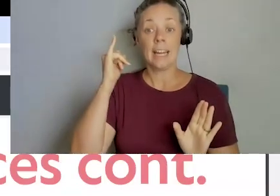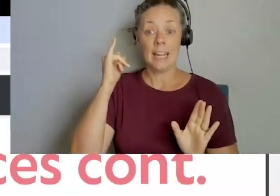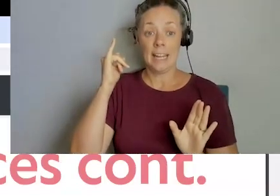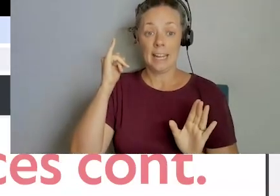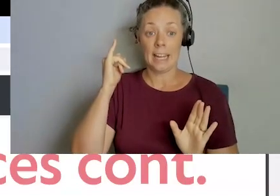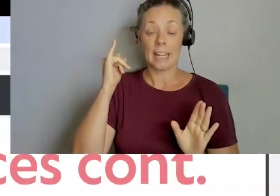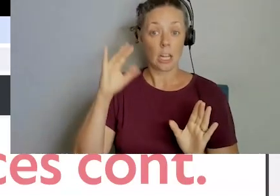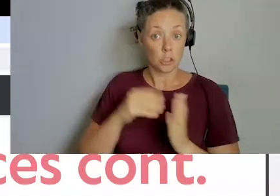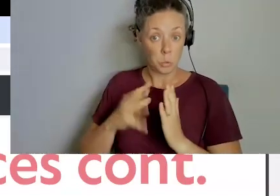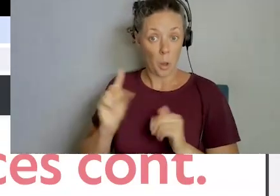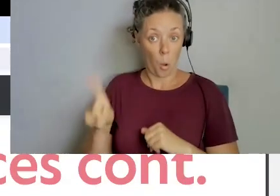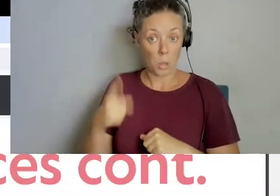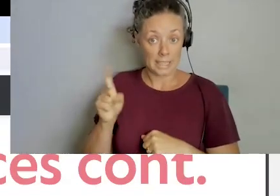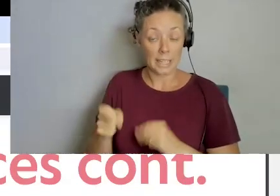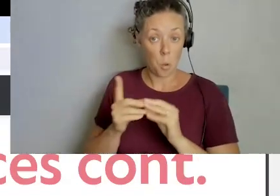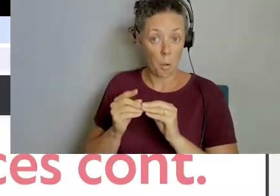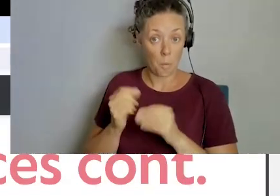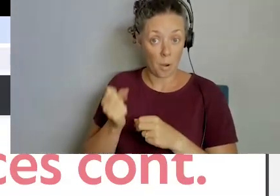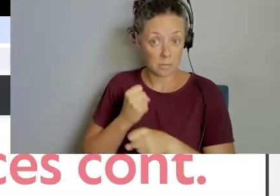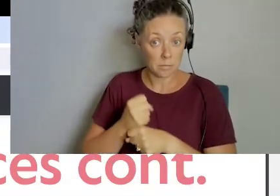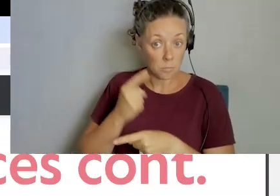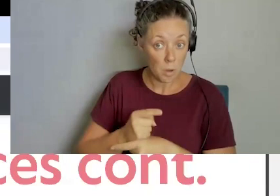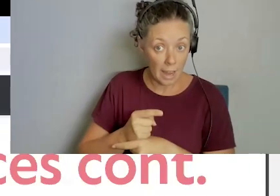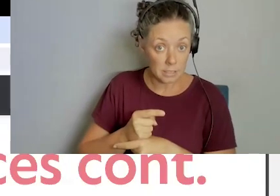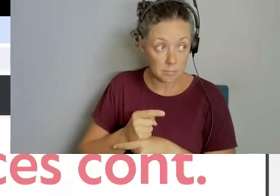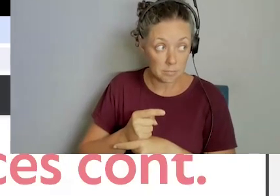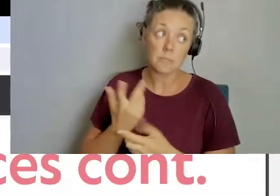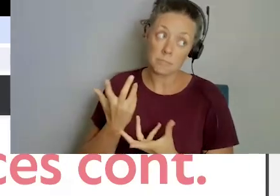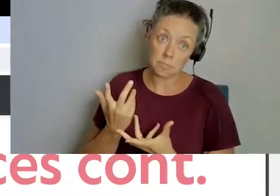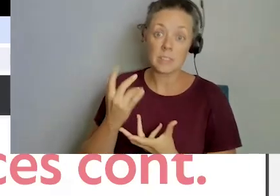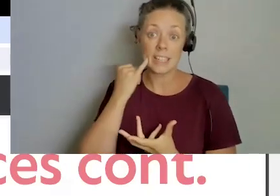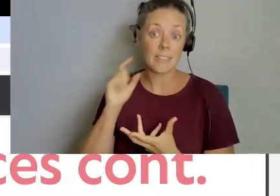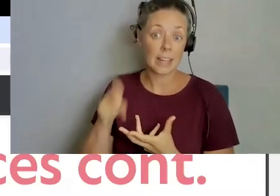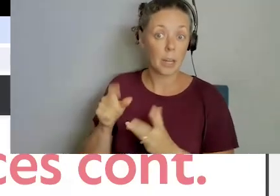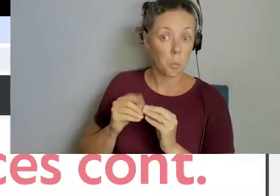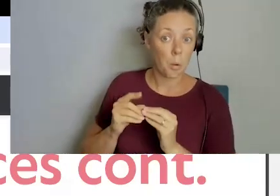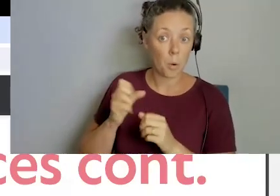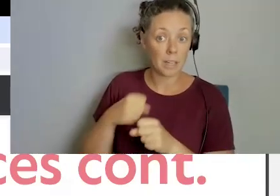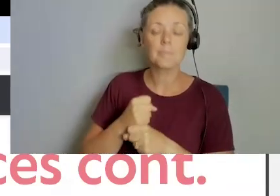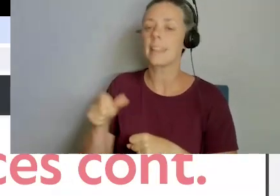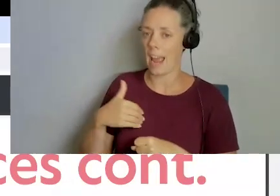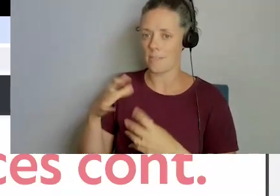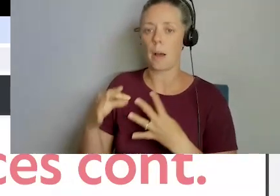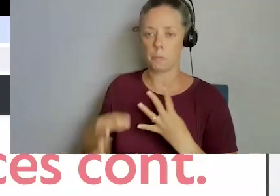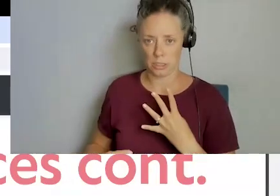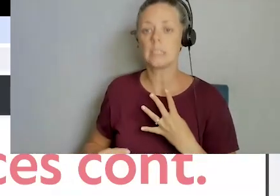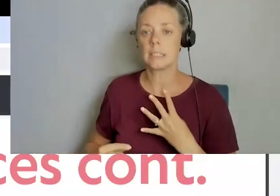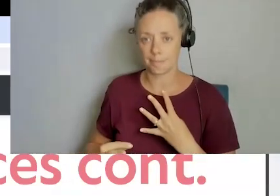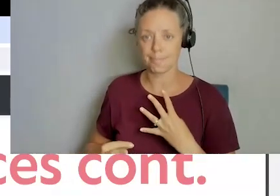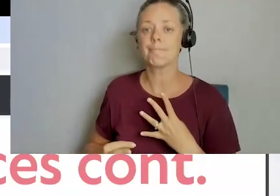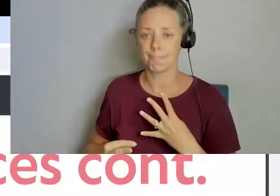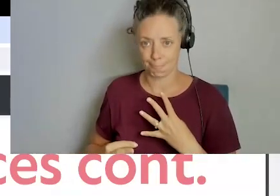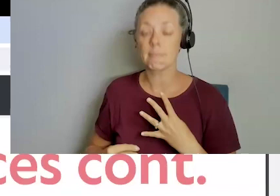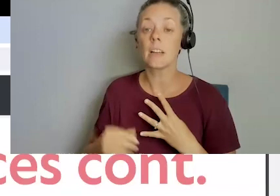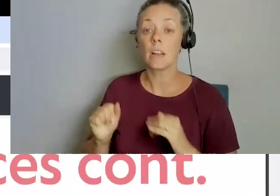1 more year, right? So in order for the student to meet the additional year, they have options. So they can